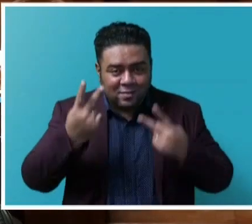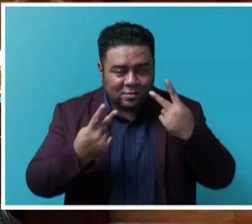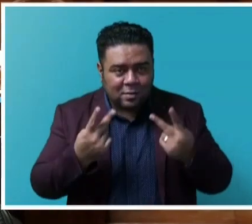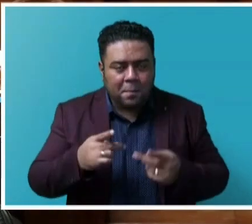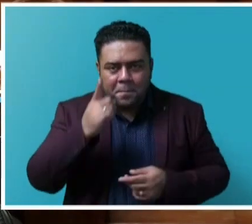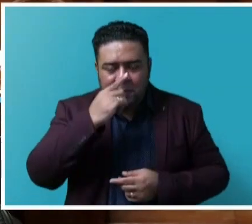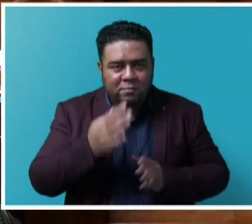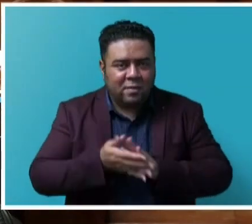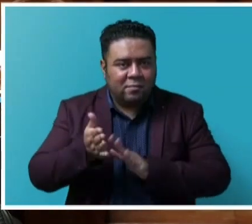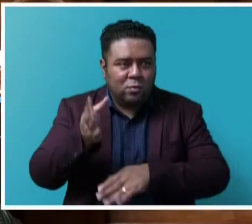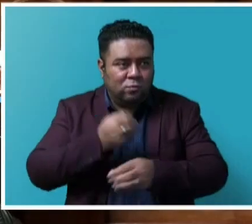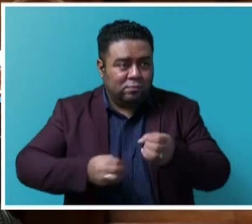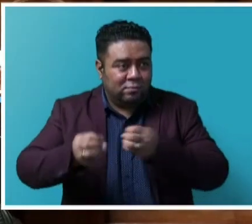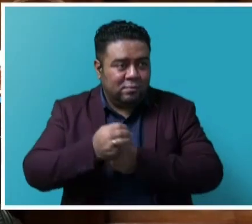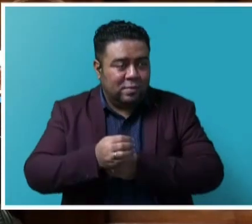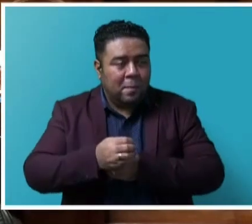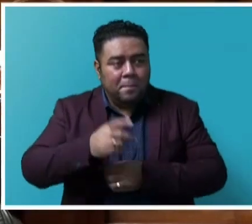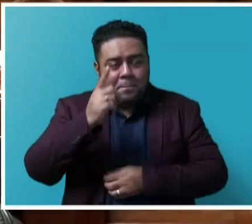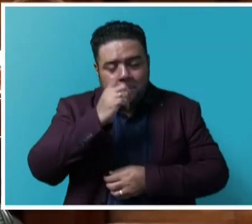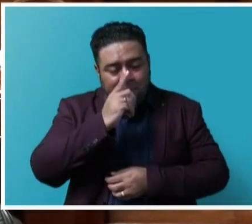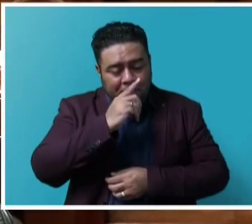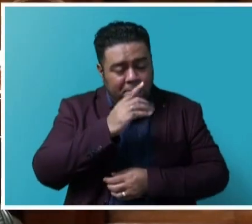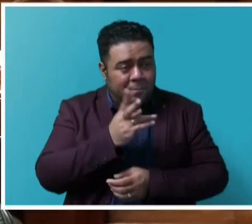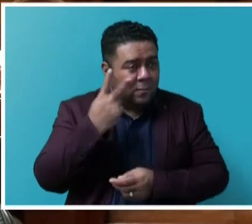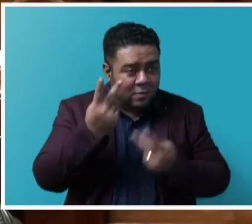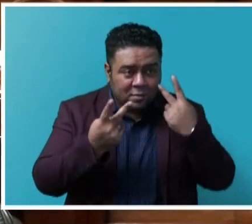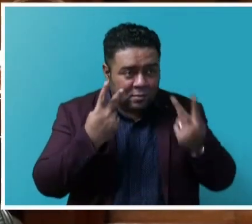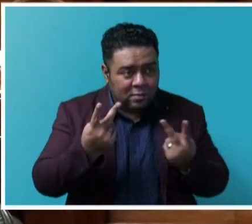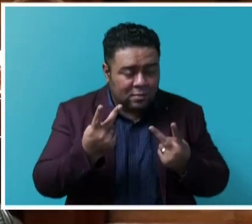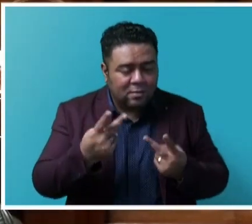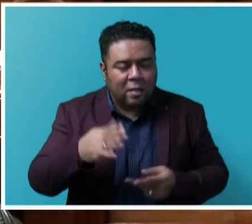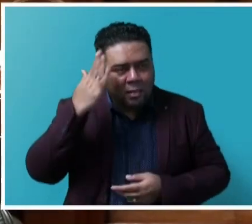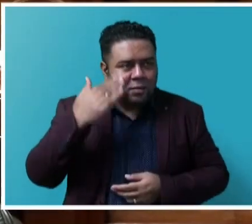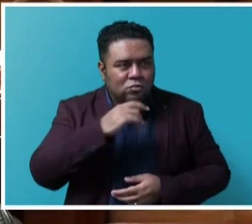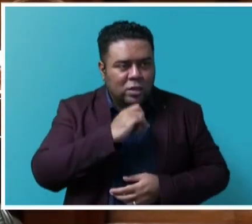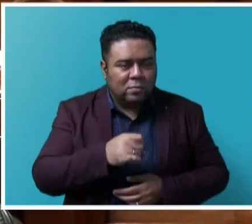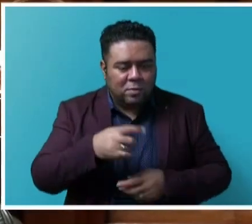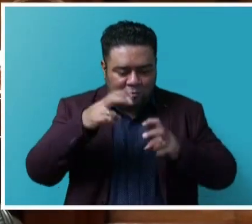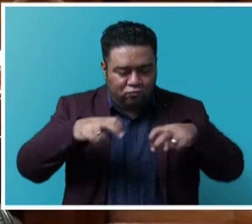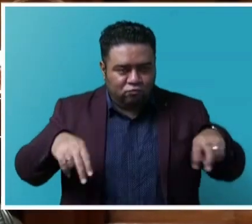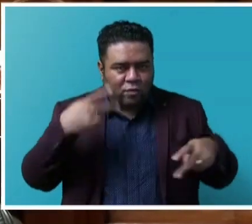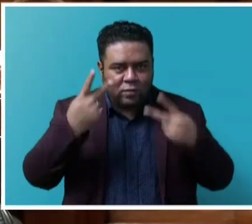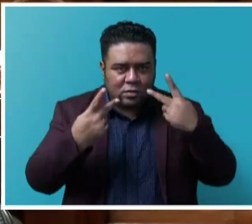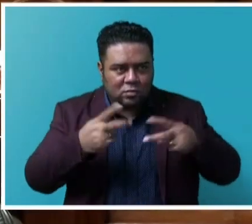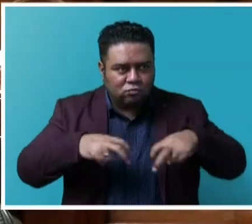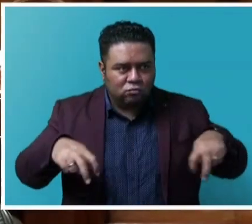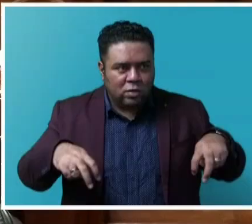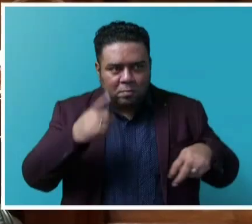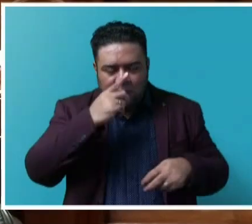Diplomatic Corps, distinguished guests, ladies and gentlemen in the gallery, and fellow